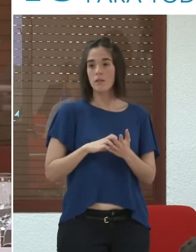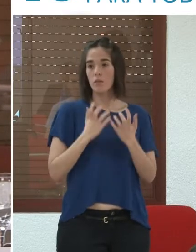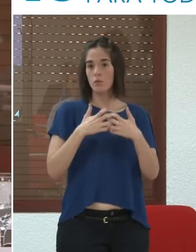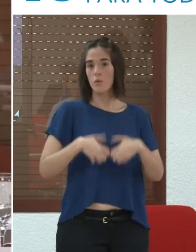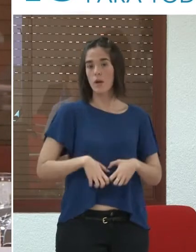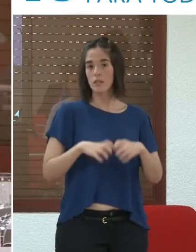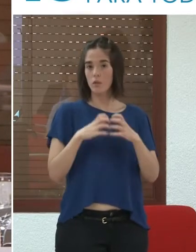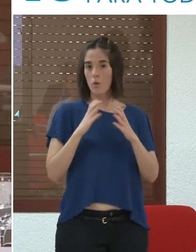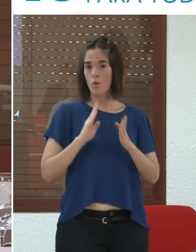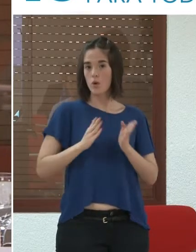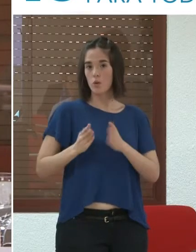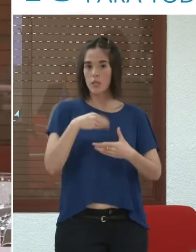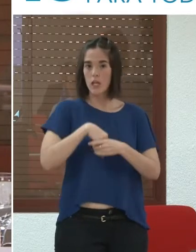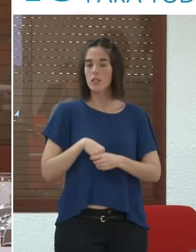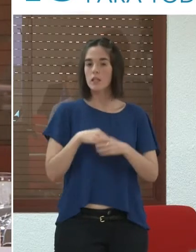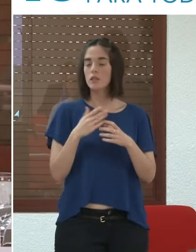Cognitive